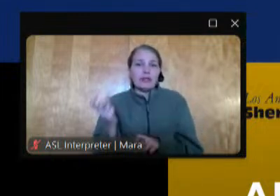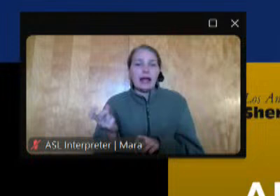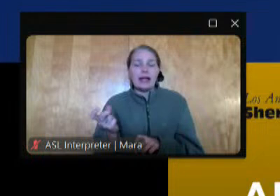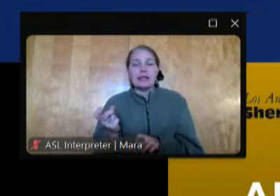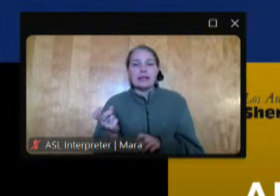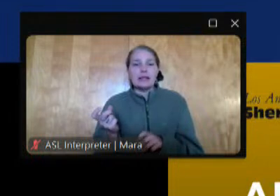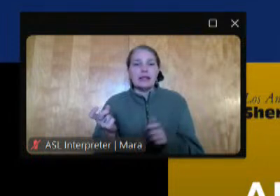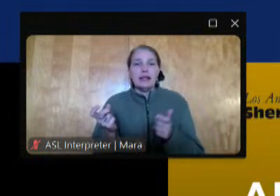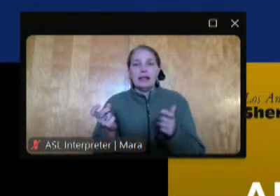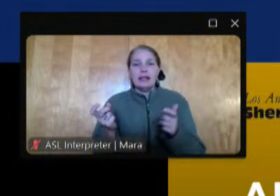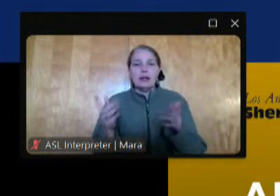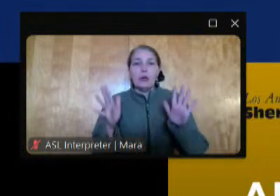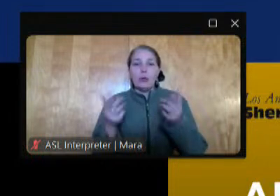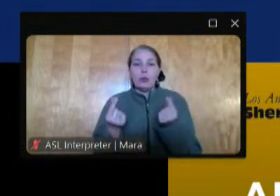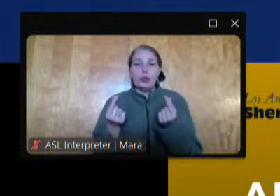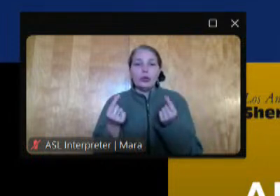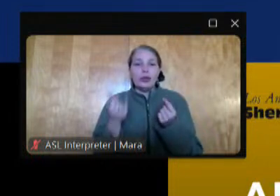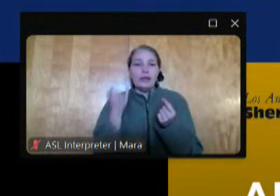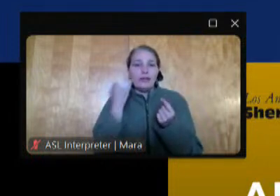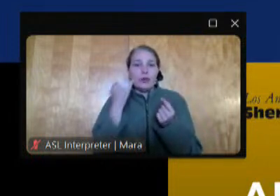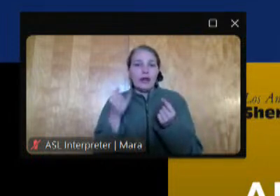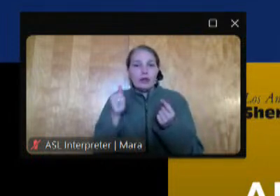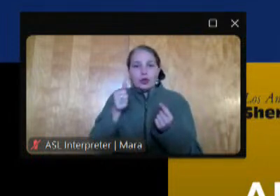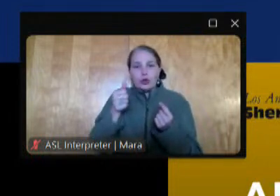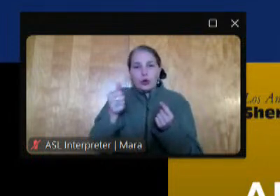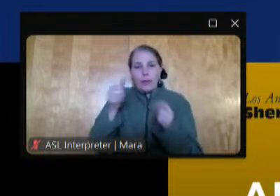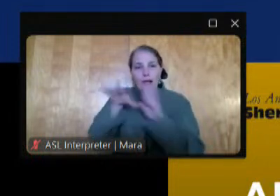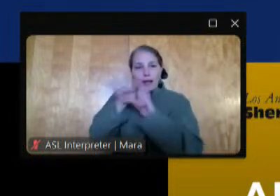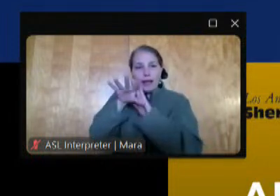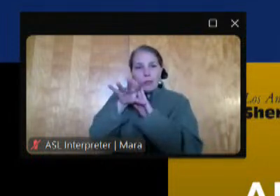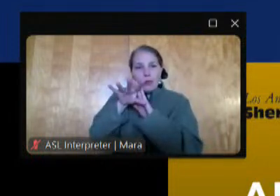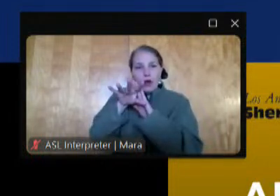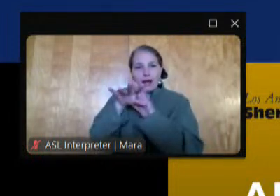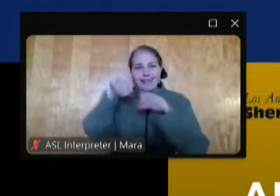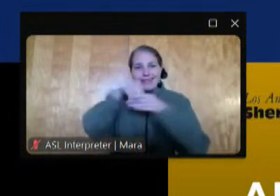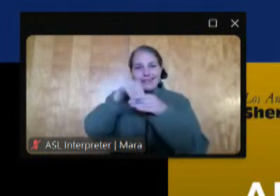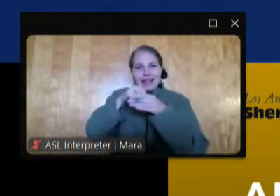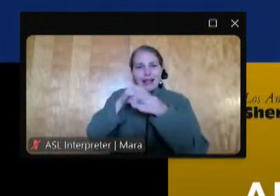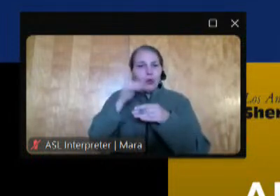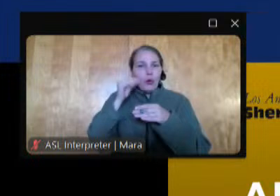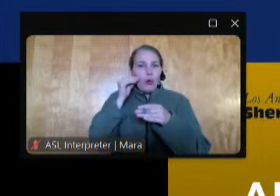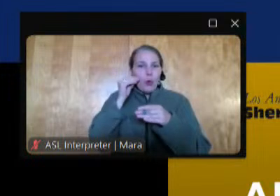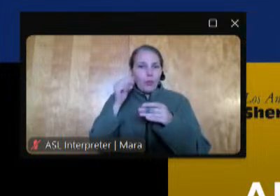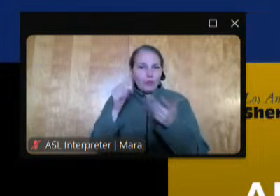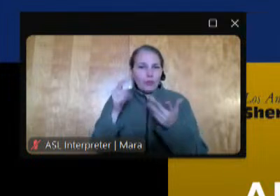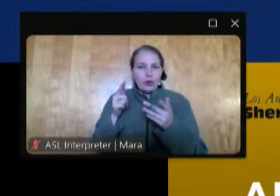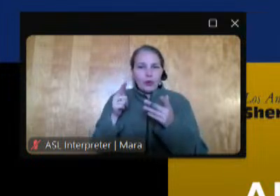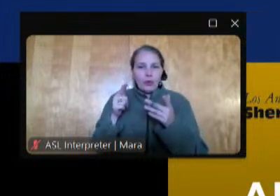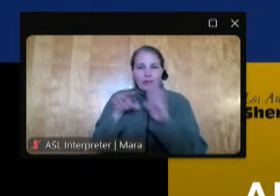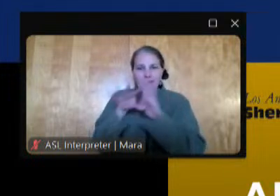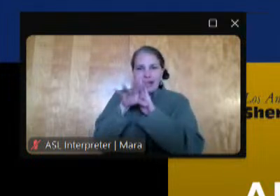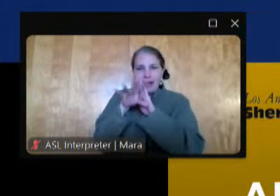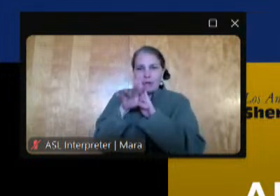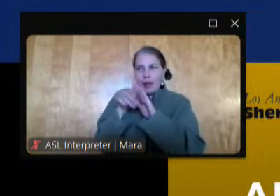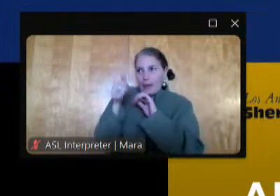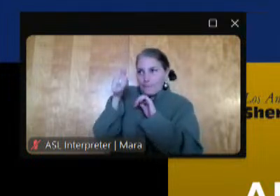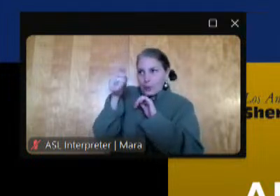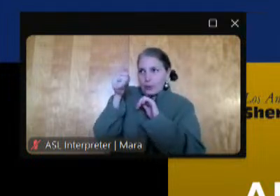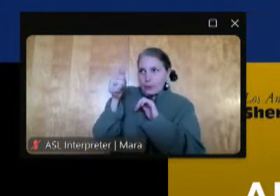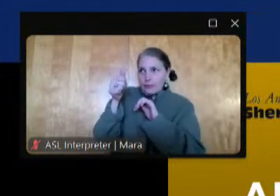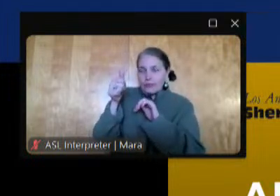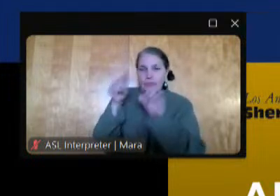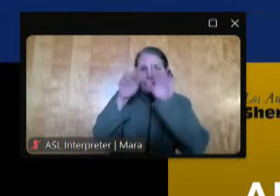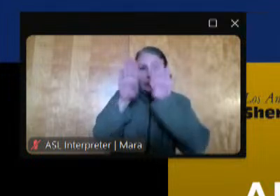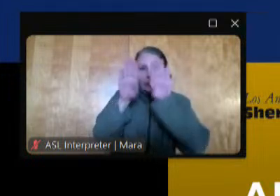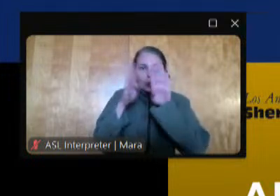do have a camera inside your home that's and you have internet access, set that up to link up with your phone